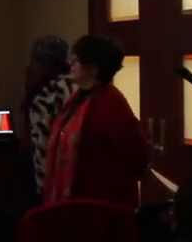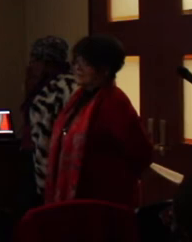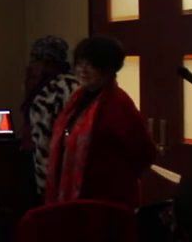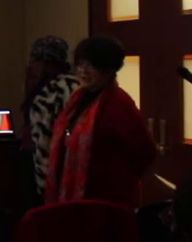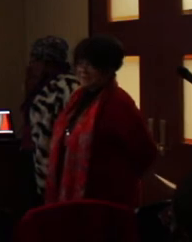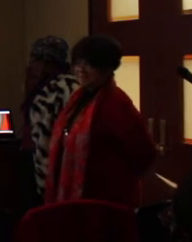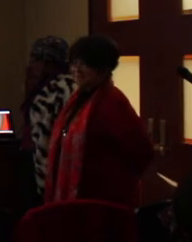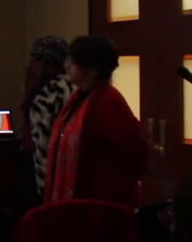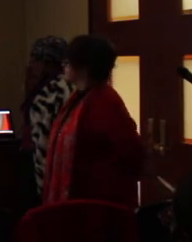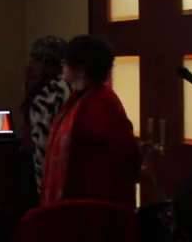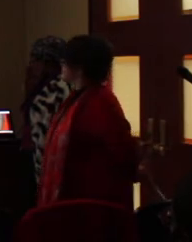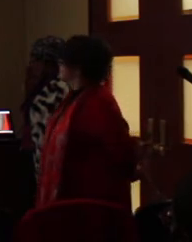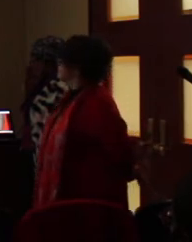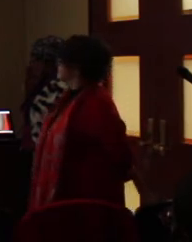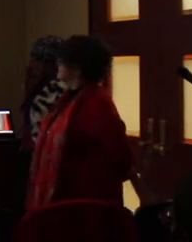See the texture?